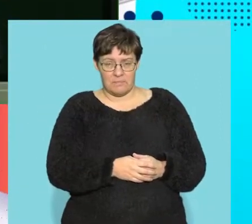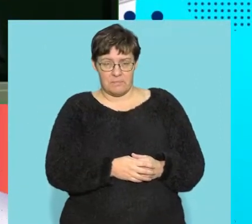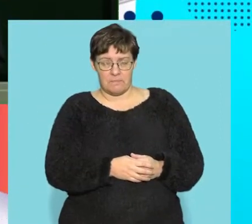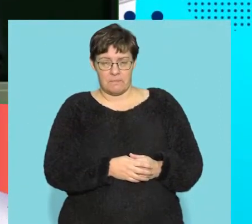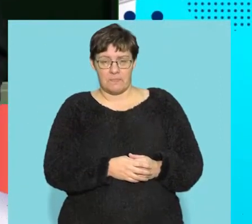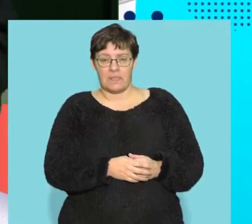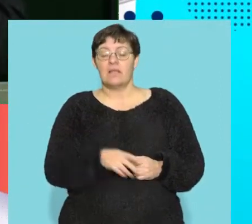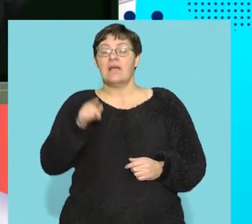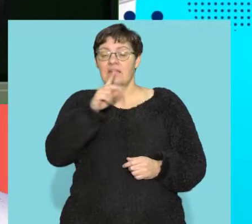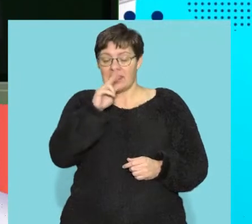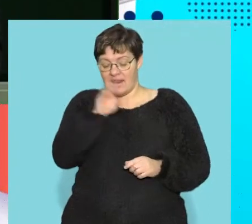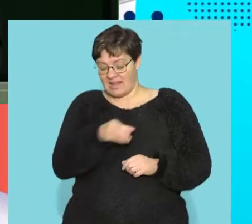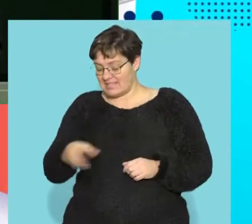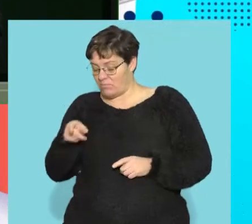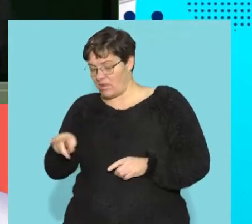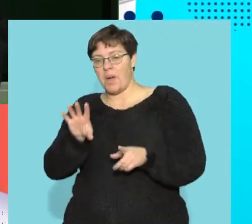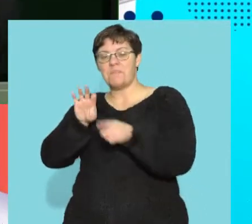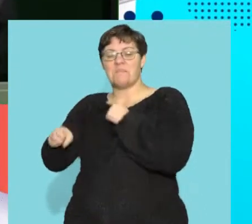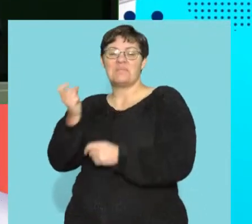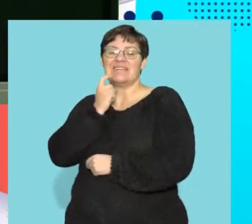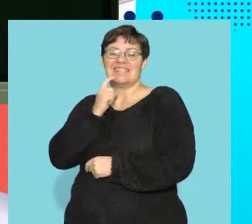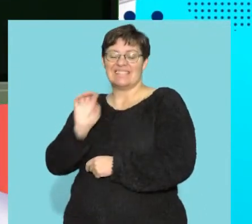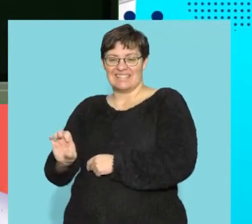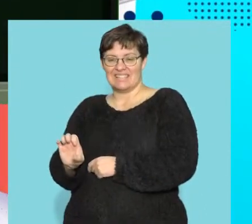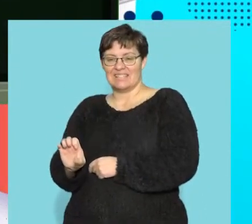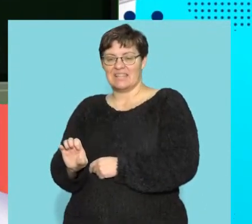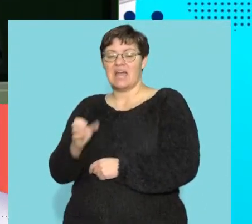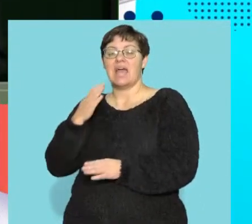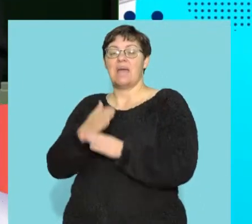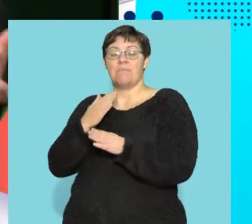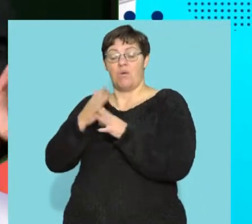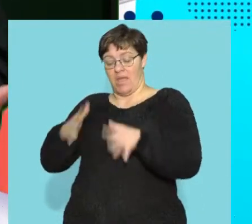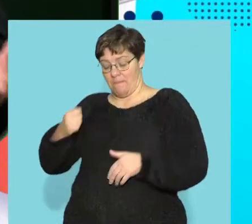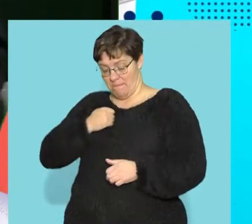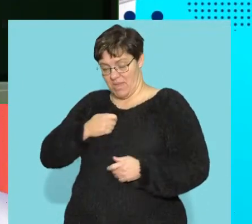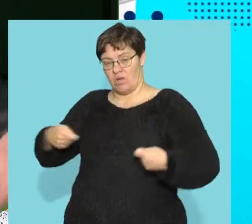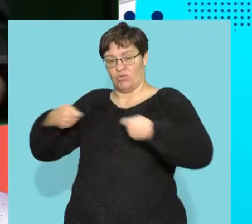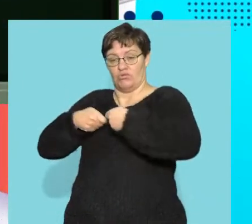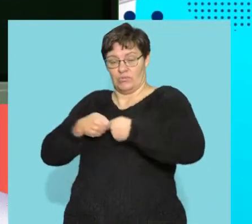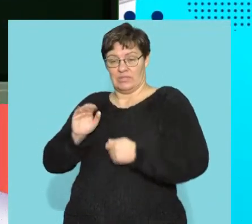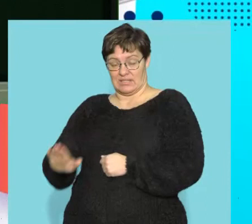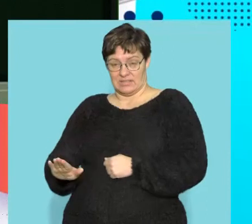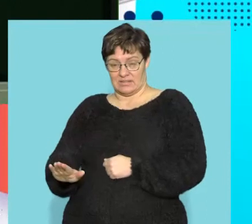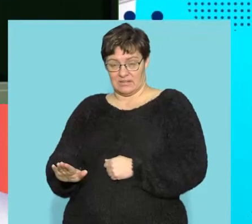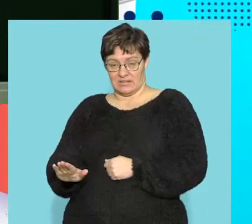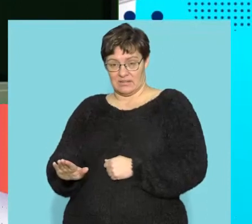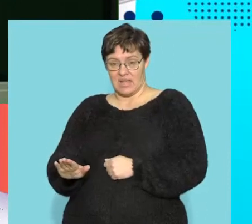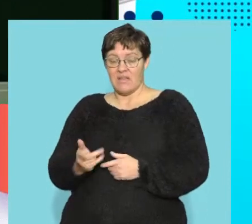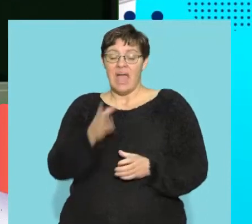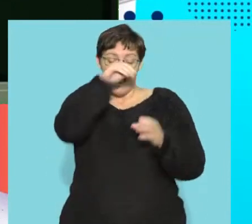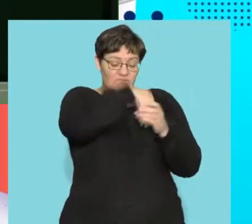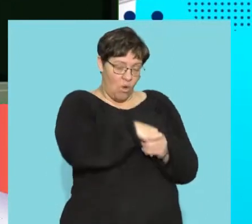Then obviously they'd keep a separate account called employer's contribution. Whereas if it's part of salaries and wages,